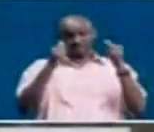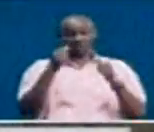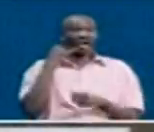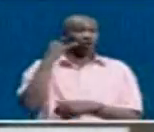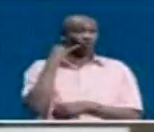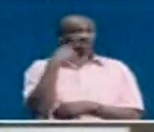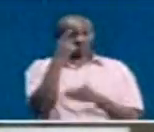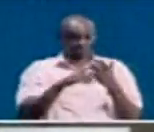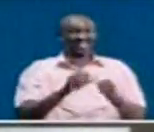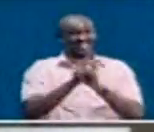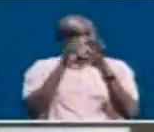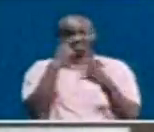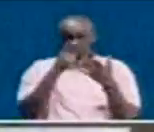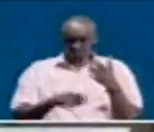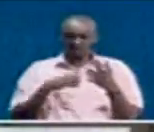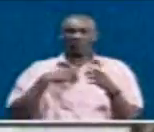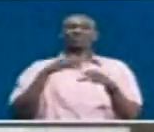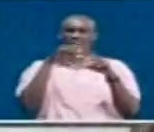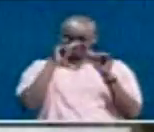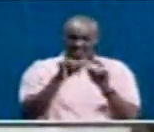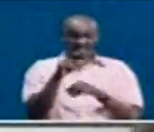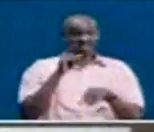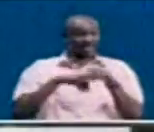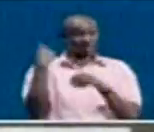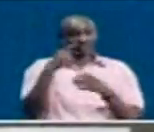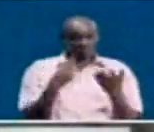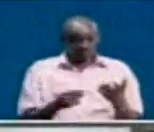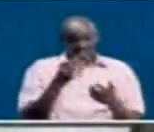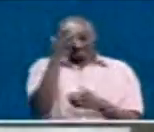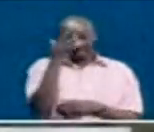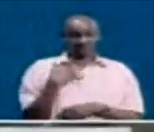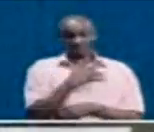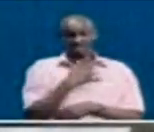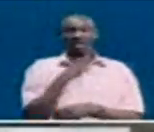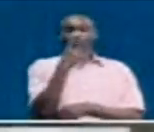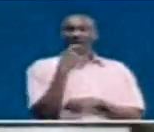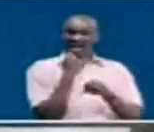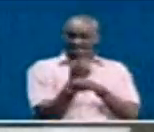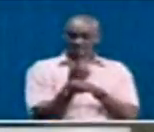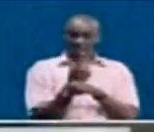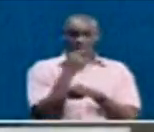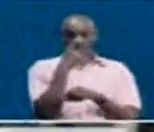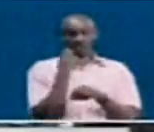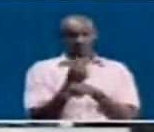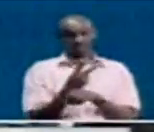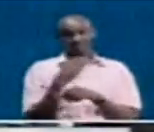Club made clear the intentions of retaining the title after the school Catholic Monks 112-6 in a one-sided affair in Nakuru.